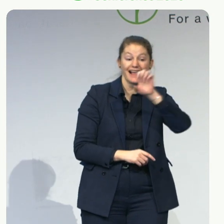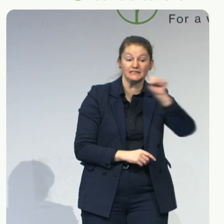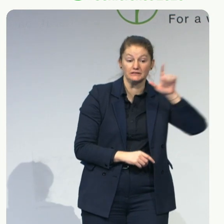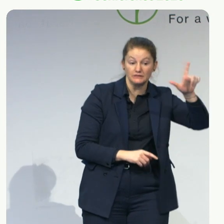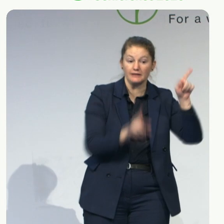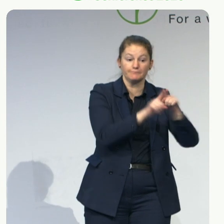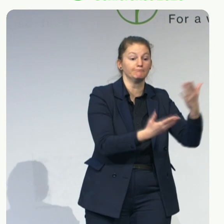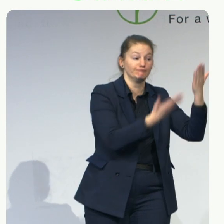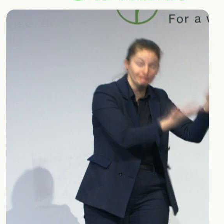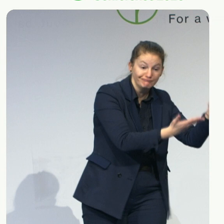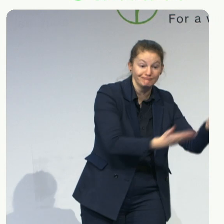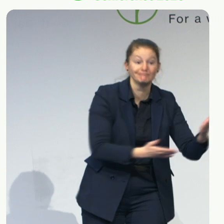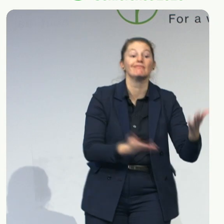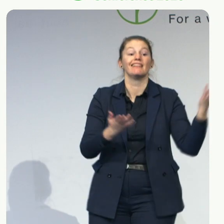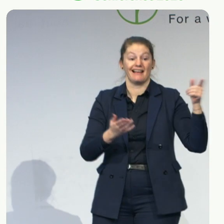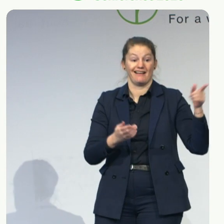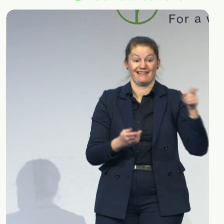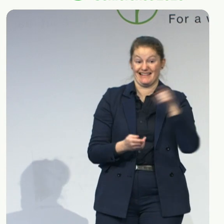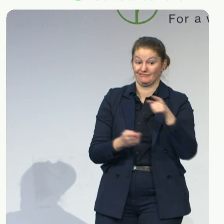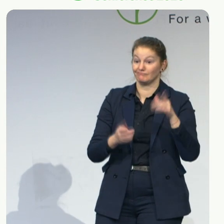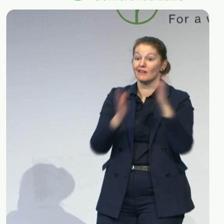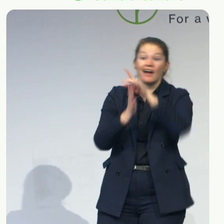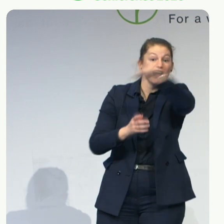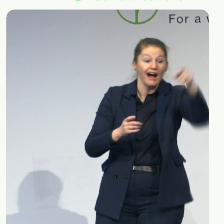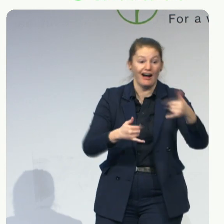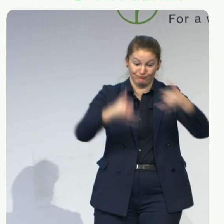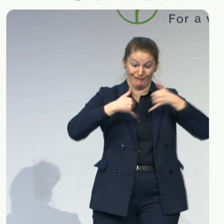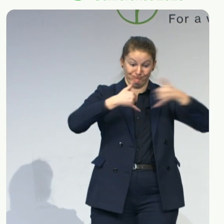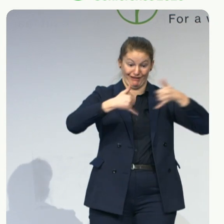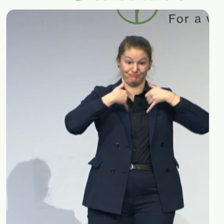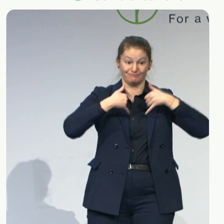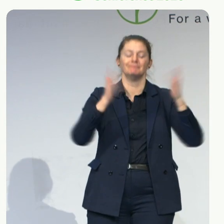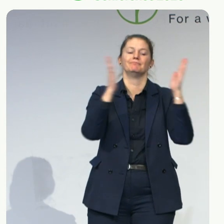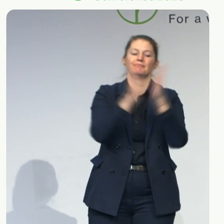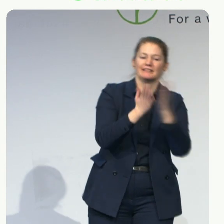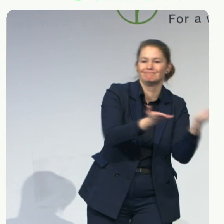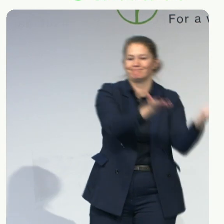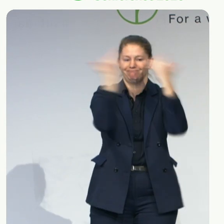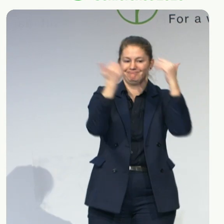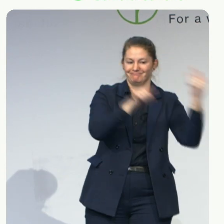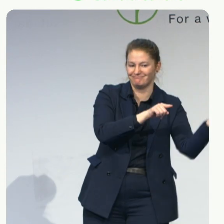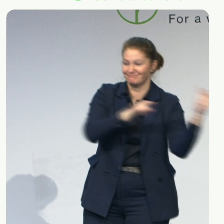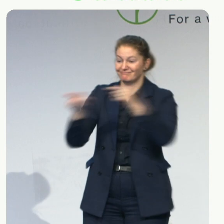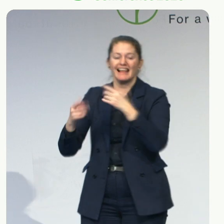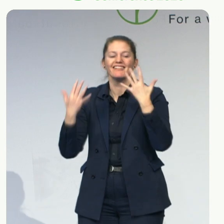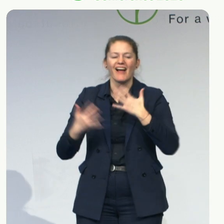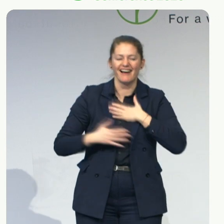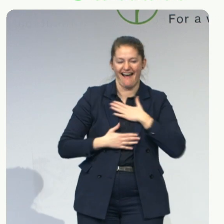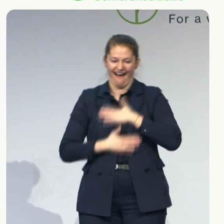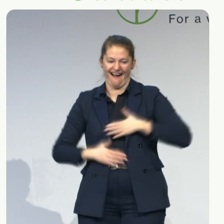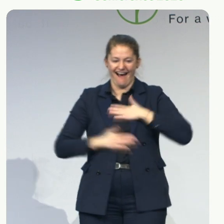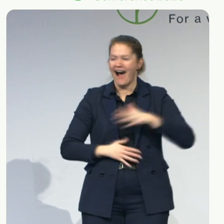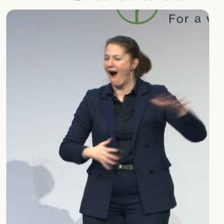to please come to the stage, because it's that fun time when we try and fit you all into one photograph. Together with